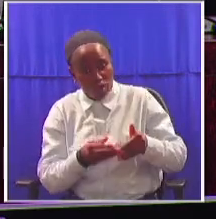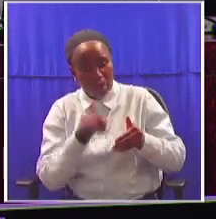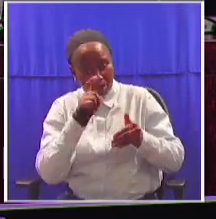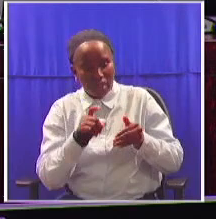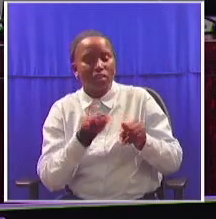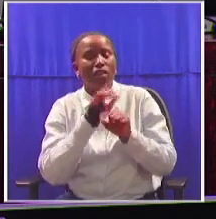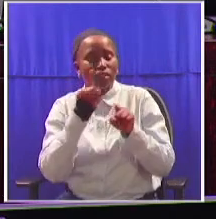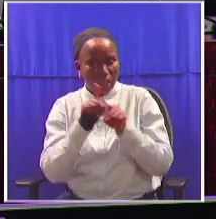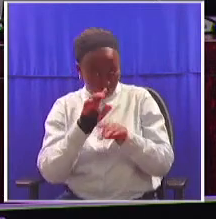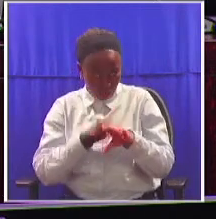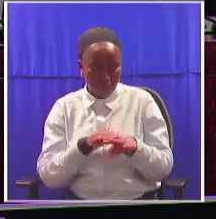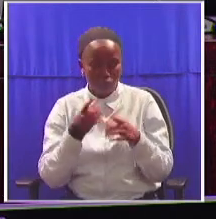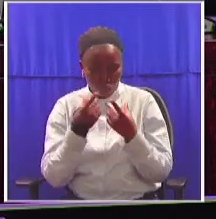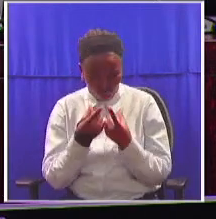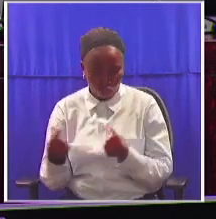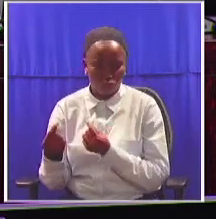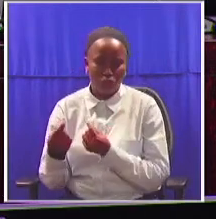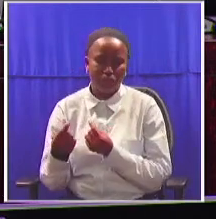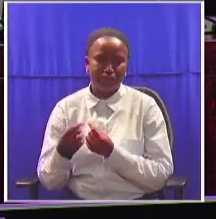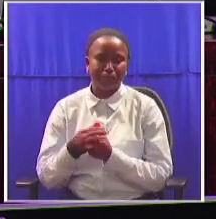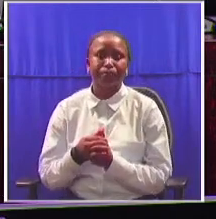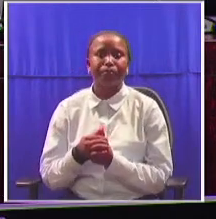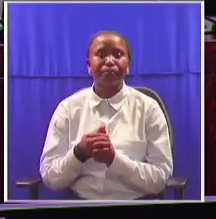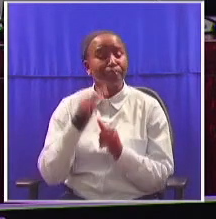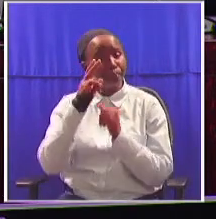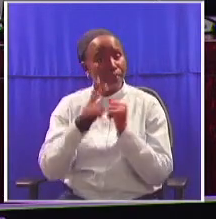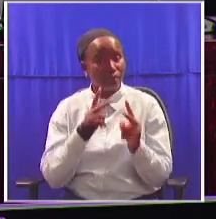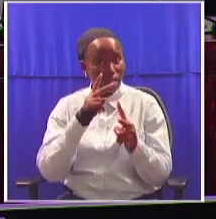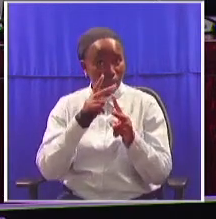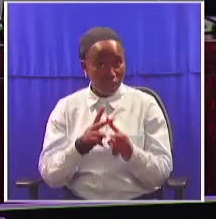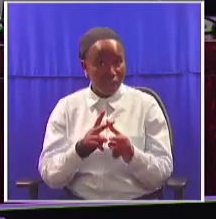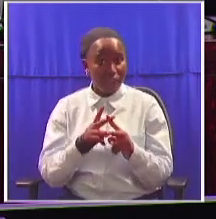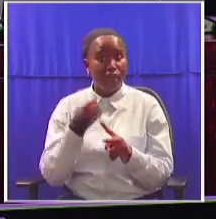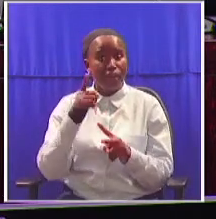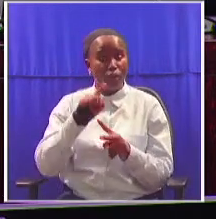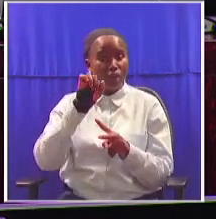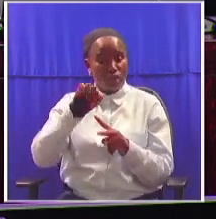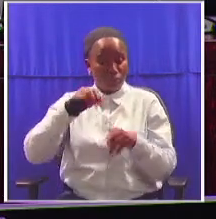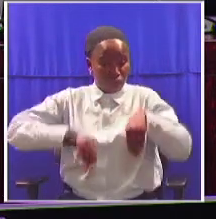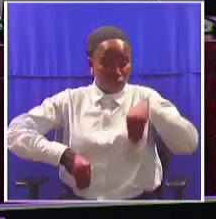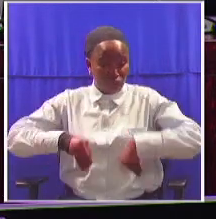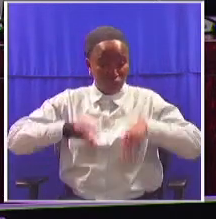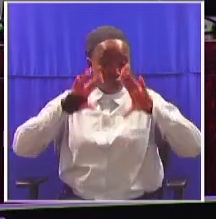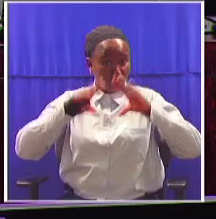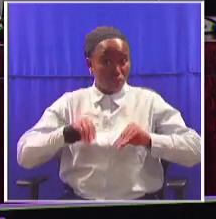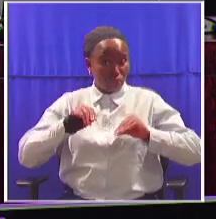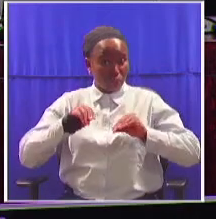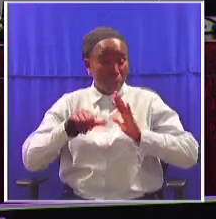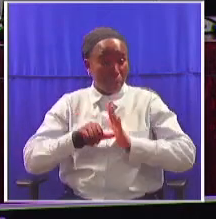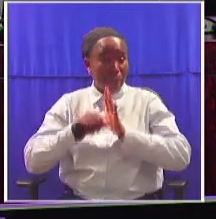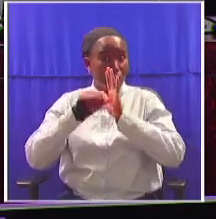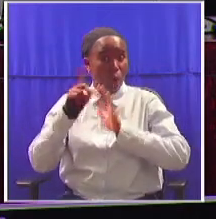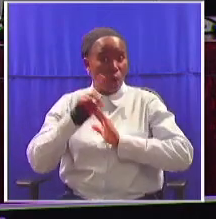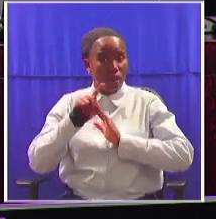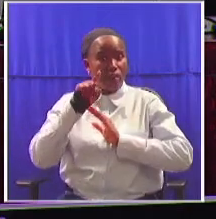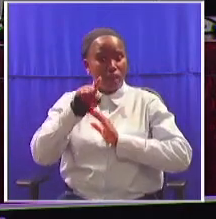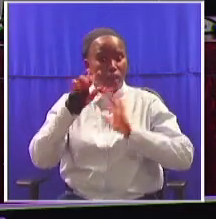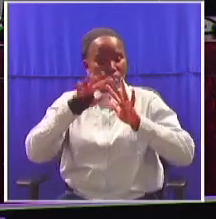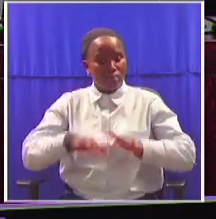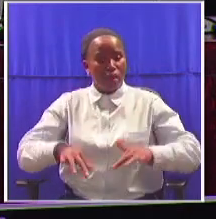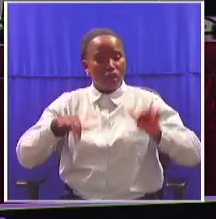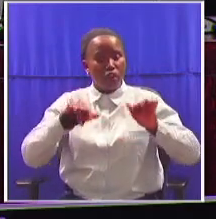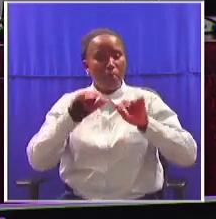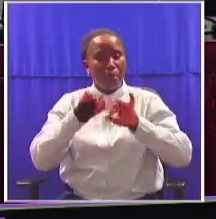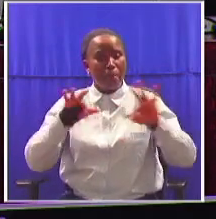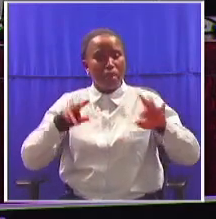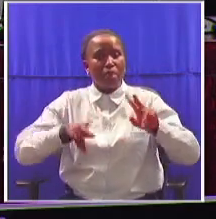well. Another milestone in the fight against corruption will be the tabling in Parliament of the Public Procurement